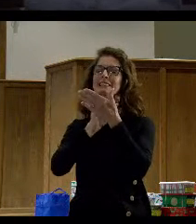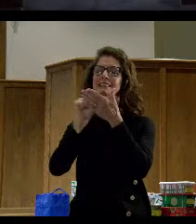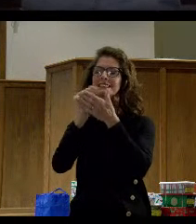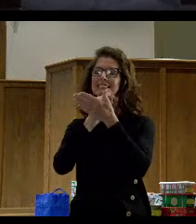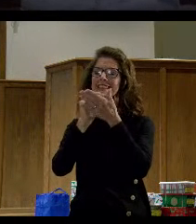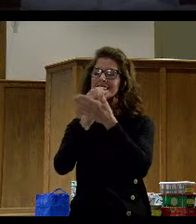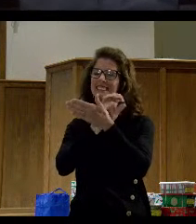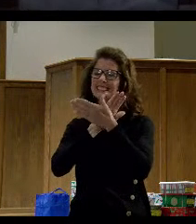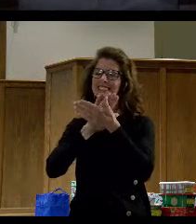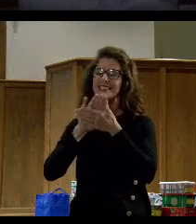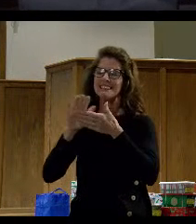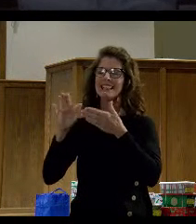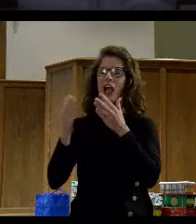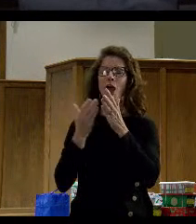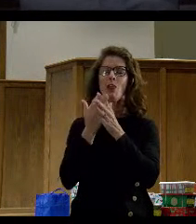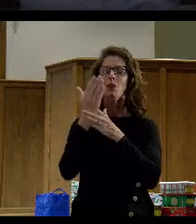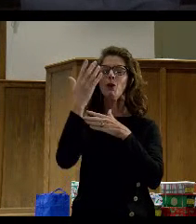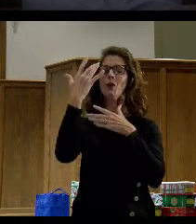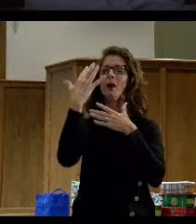the blood of the